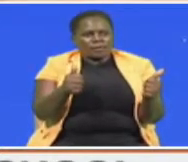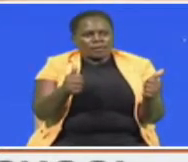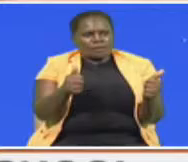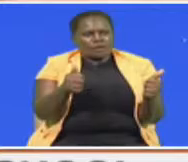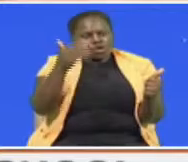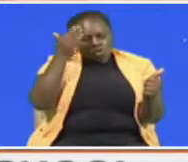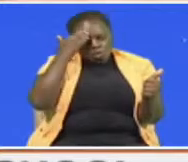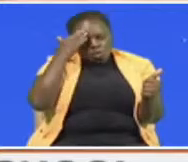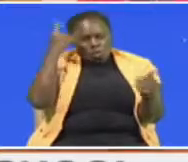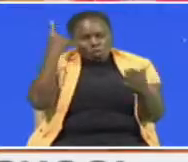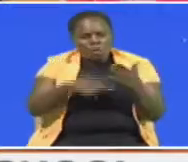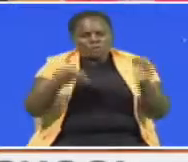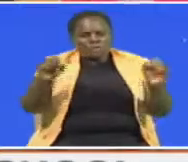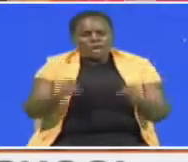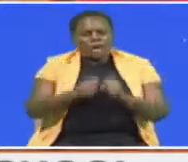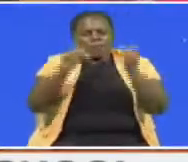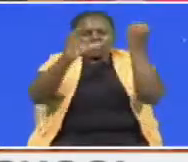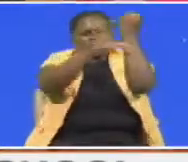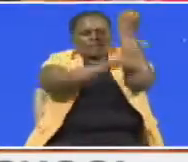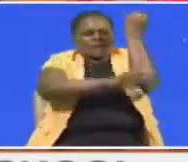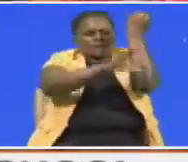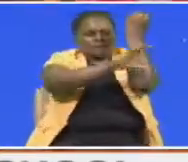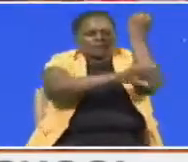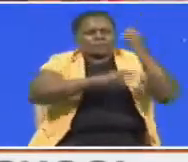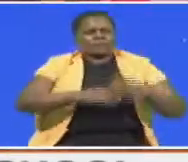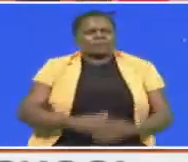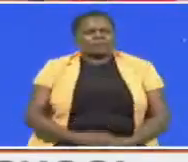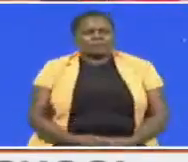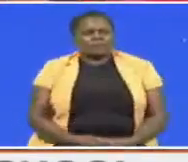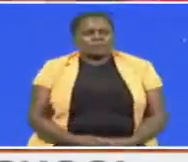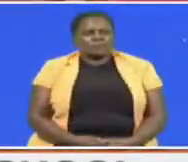happening in Kenya.